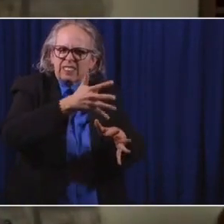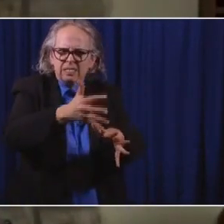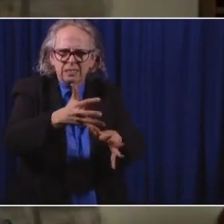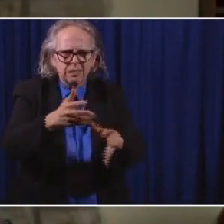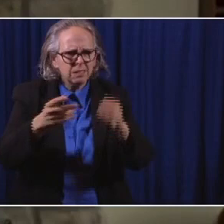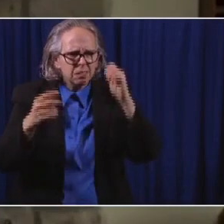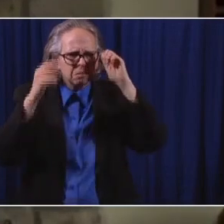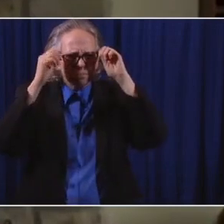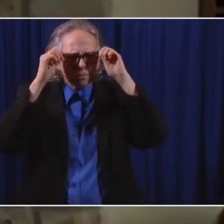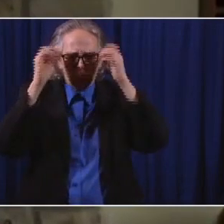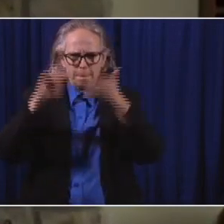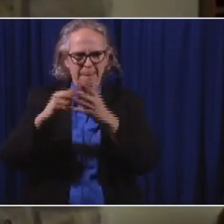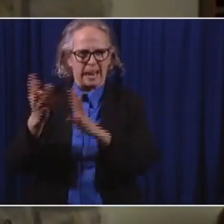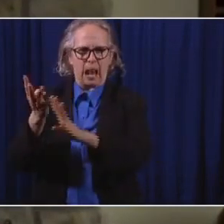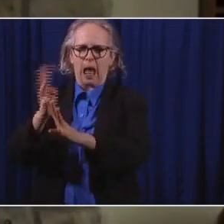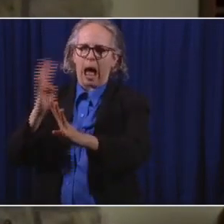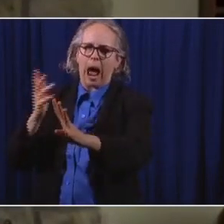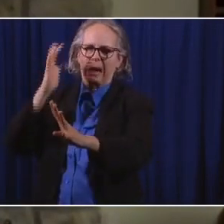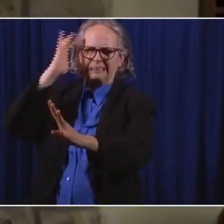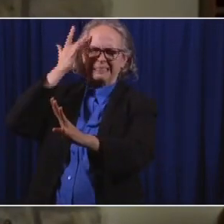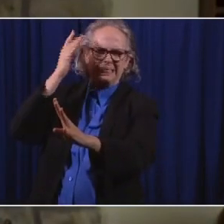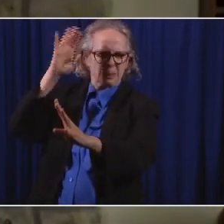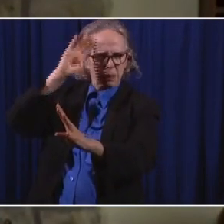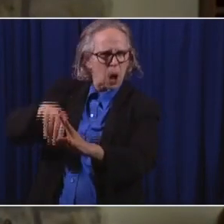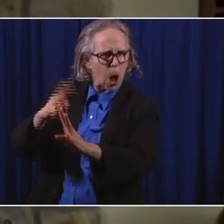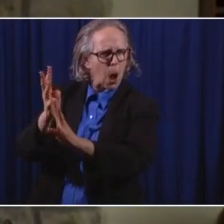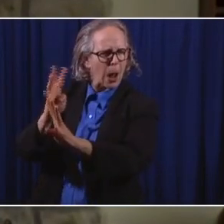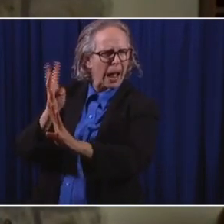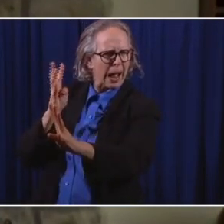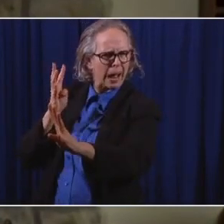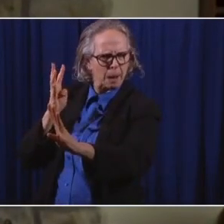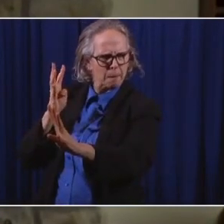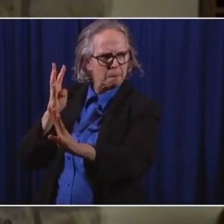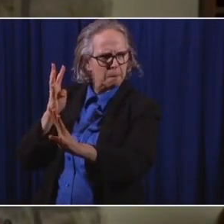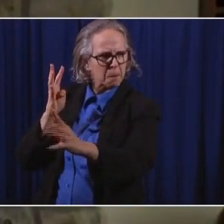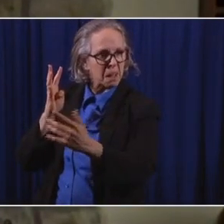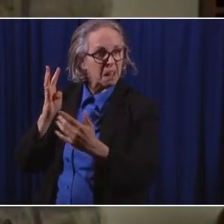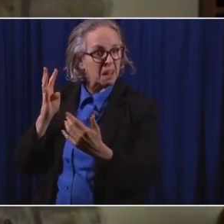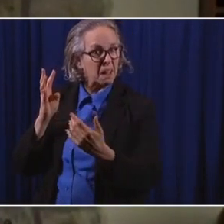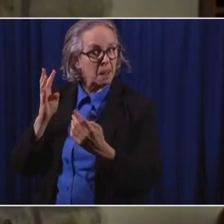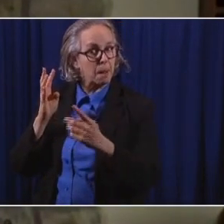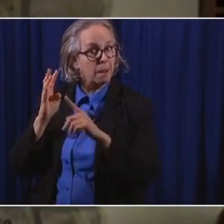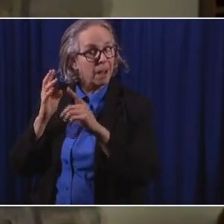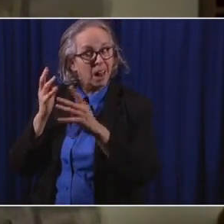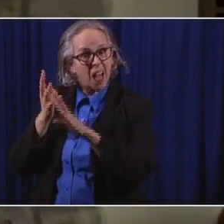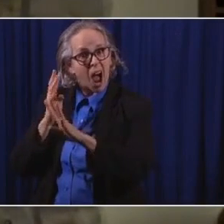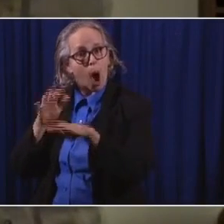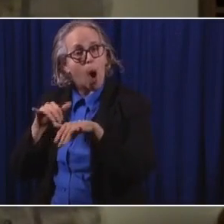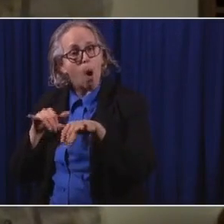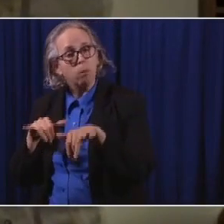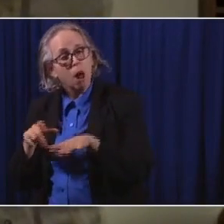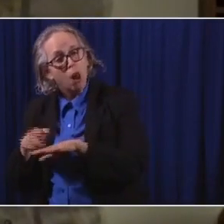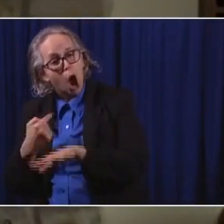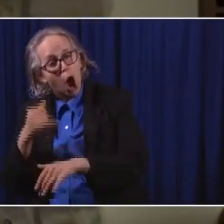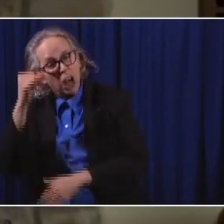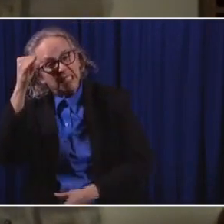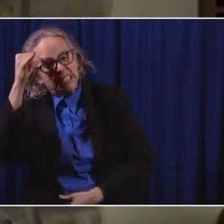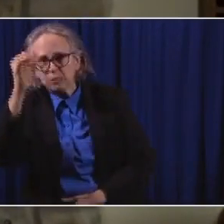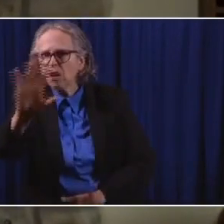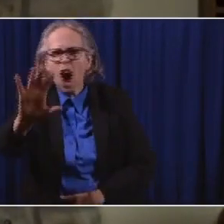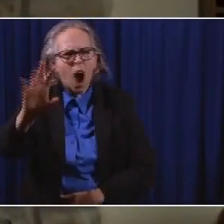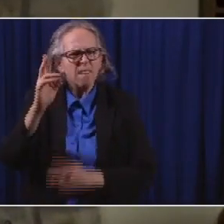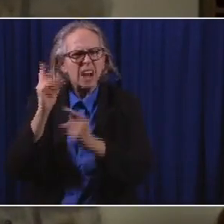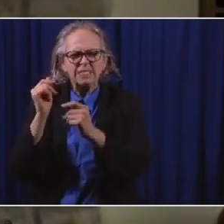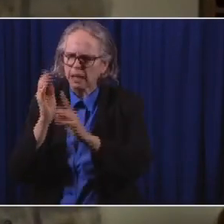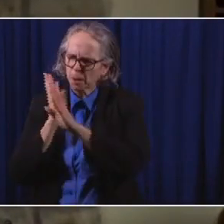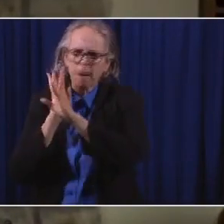polling place in the whole county. And I'm not discouraging people from going today, tomorrow, and this weekend. That's great. But if